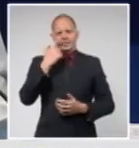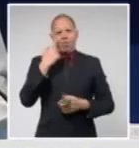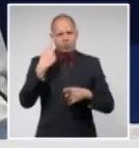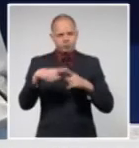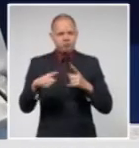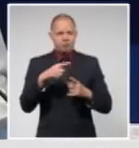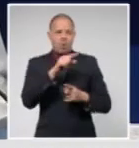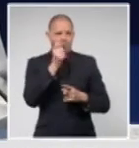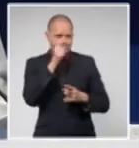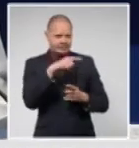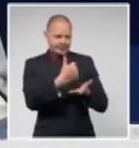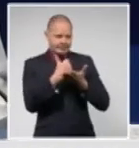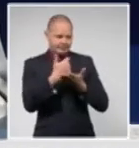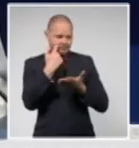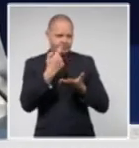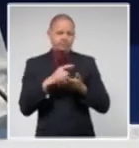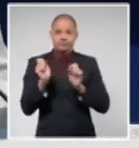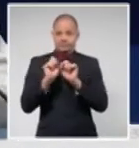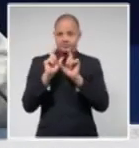3.47%.